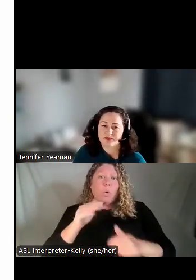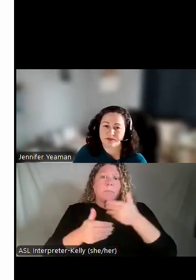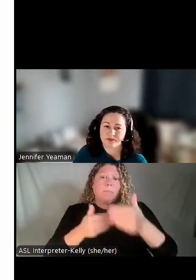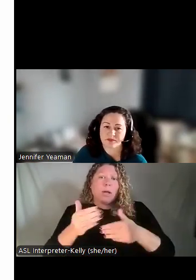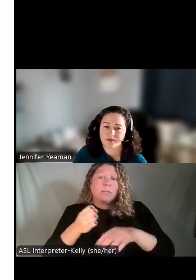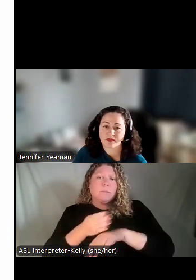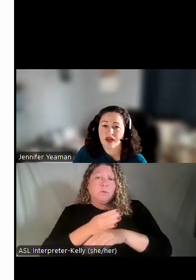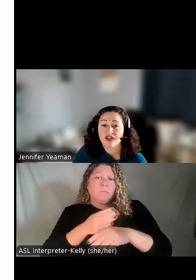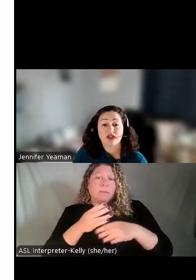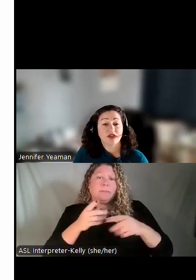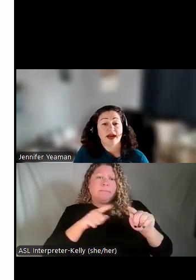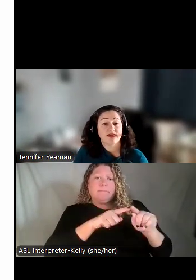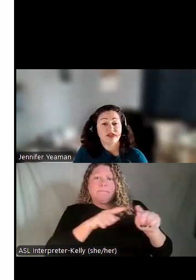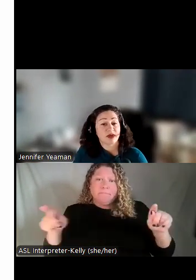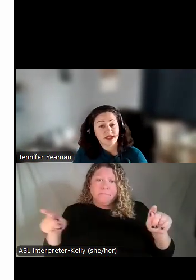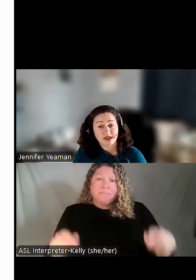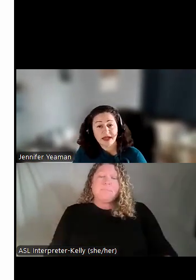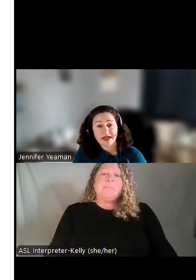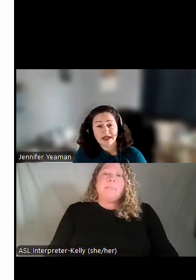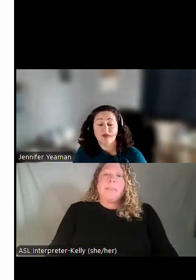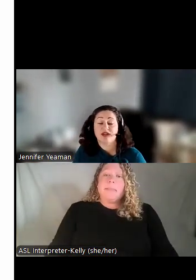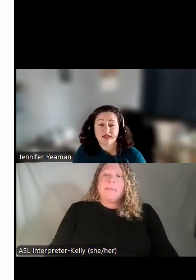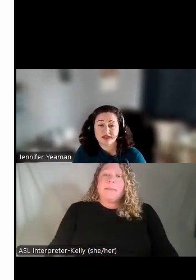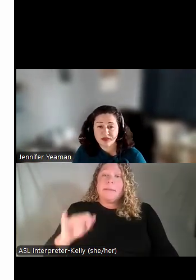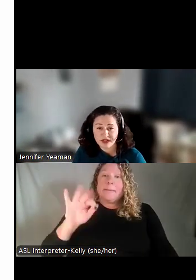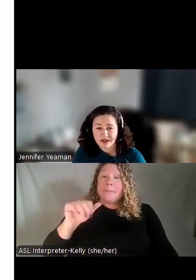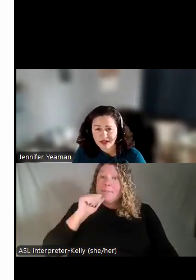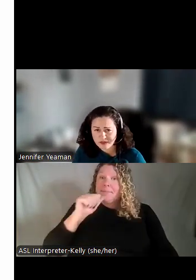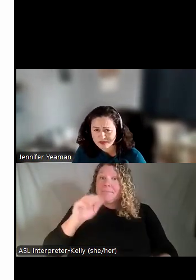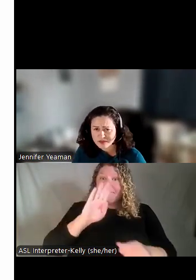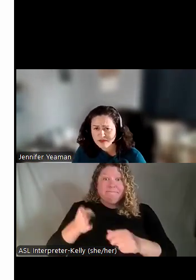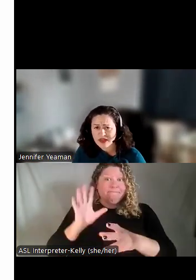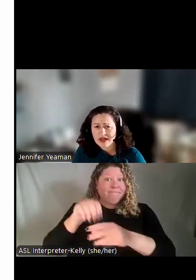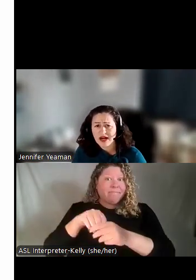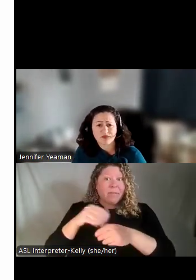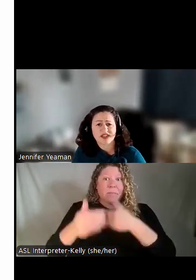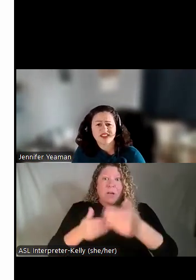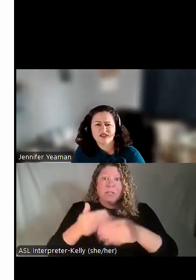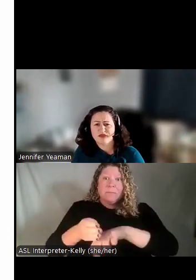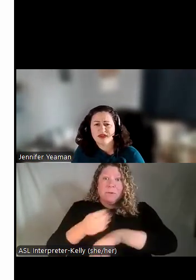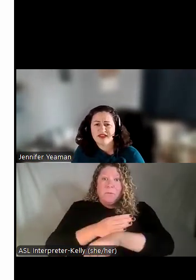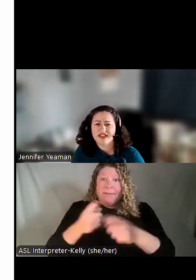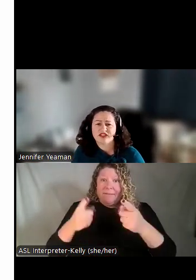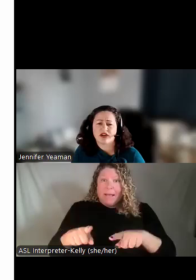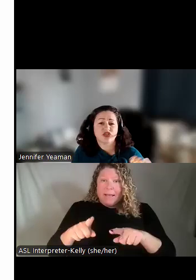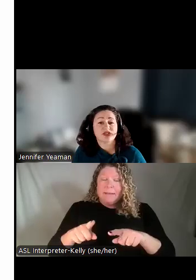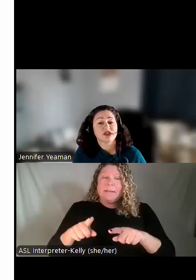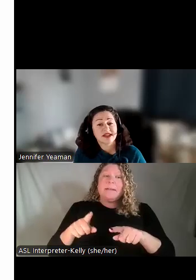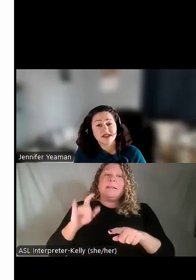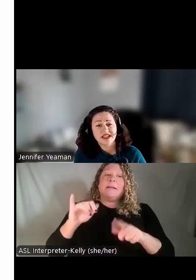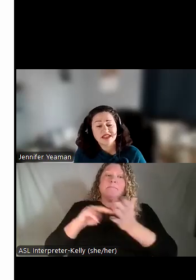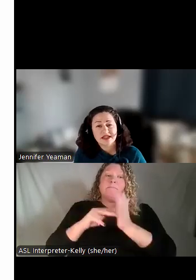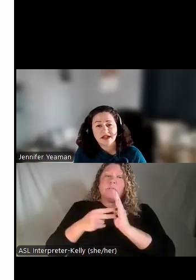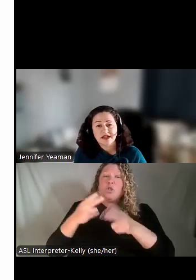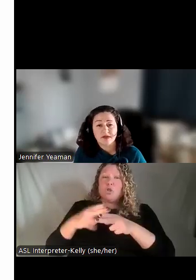organization. So if you have never participated in a process improvement event, process improvement events are